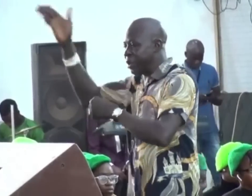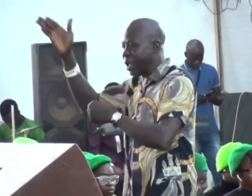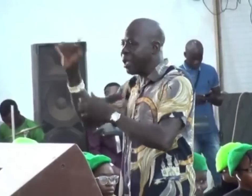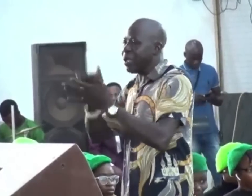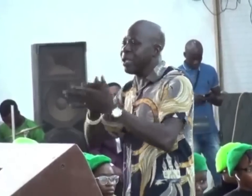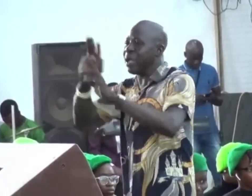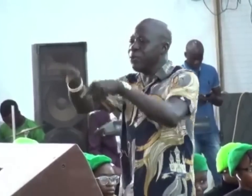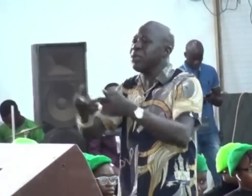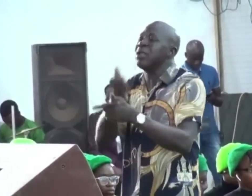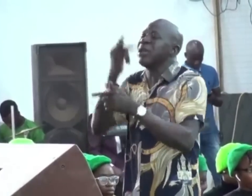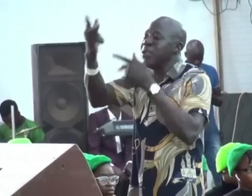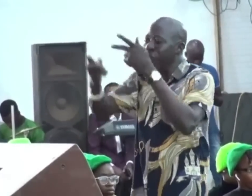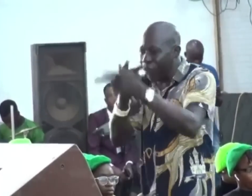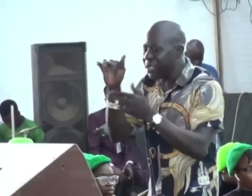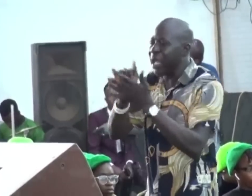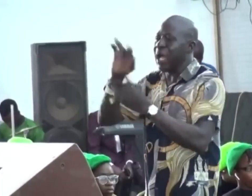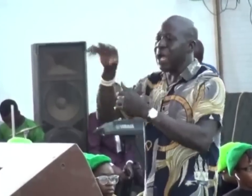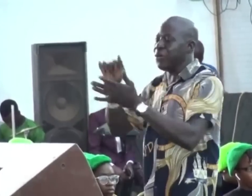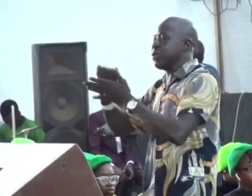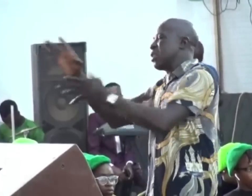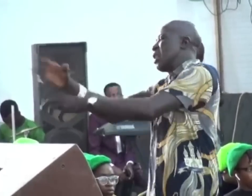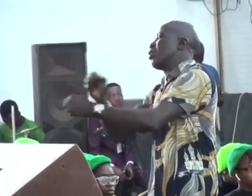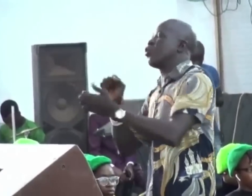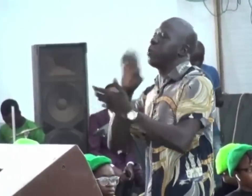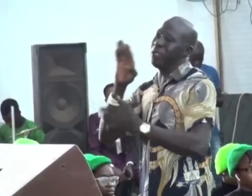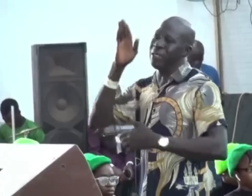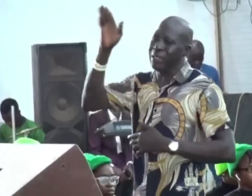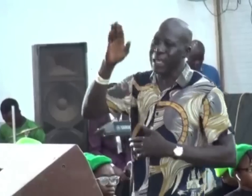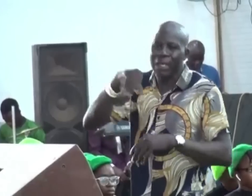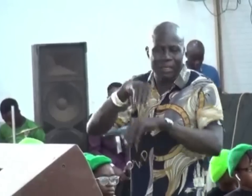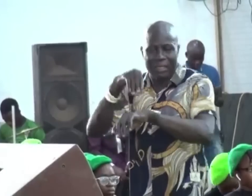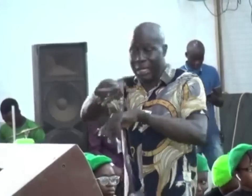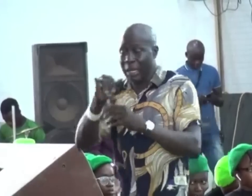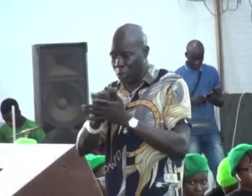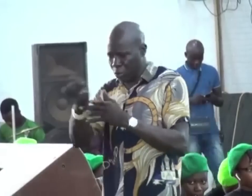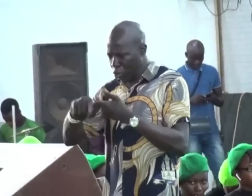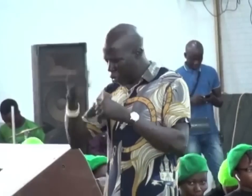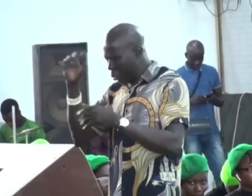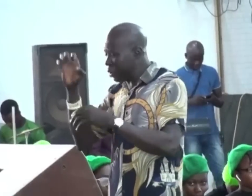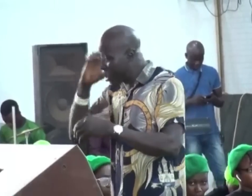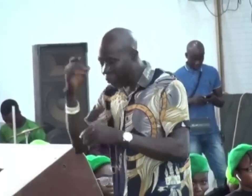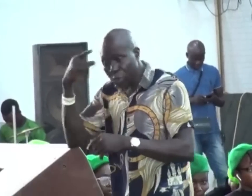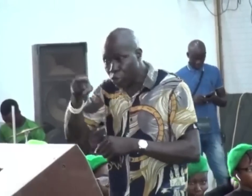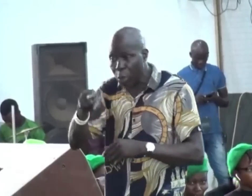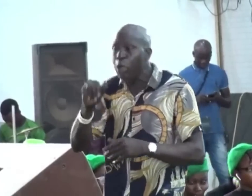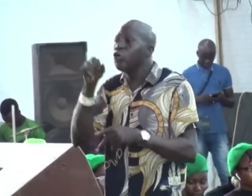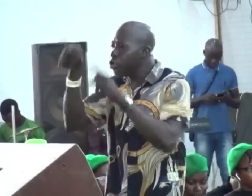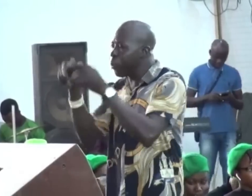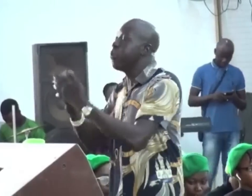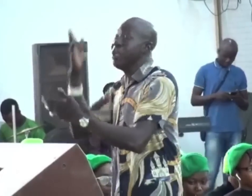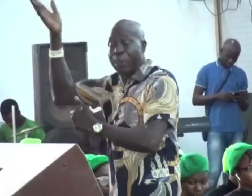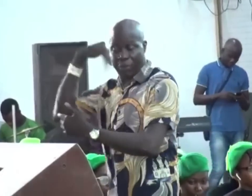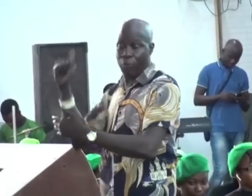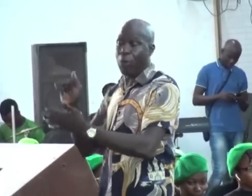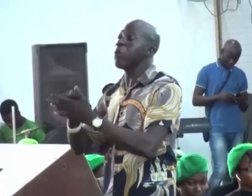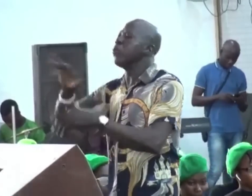they grant her the visa. And secondly, when she got there, they said they wanted to seek for a job. And two people went there, she just